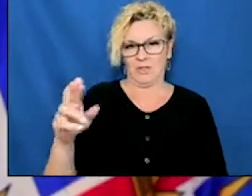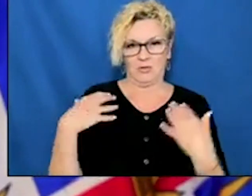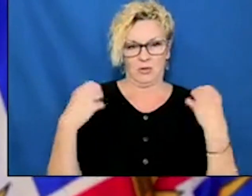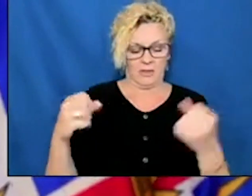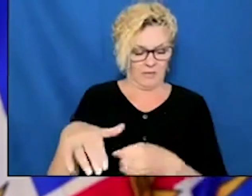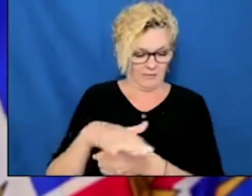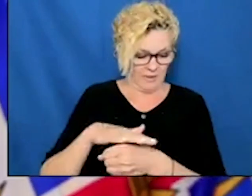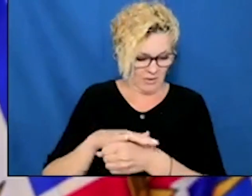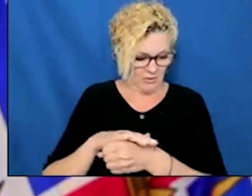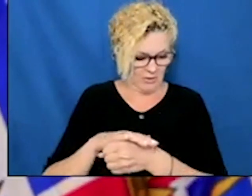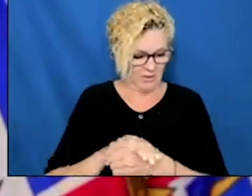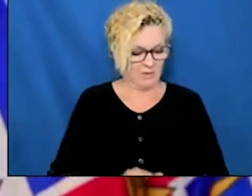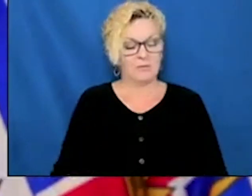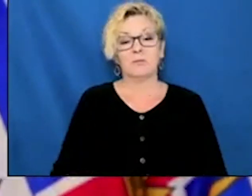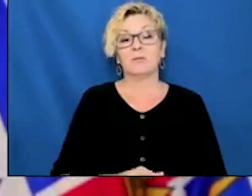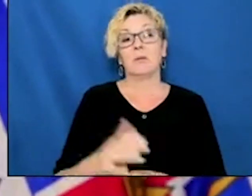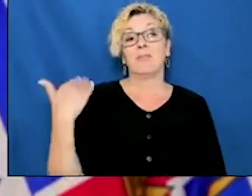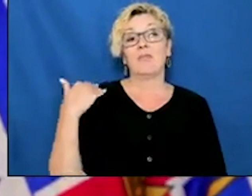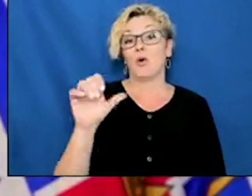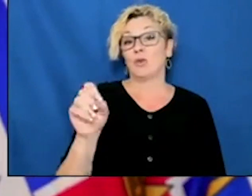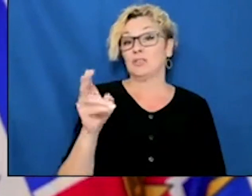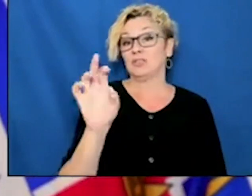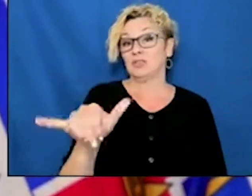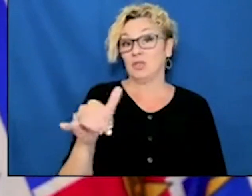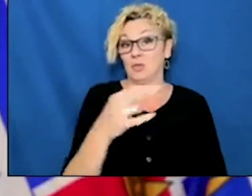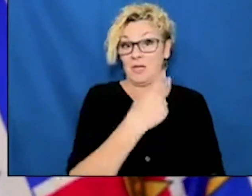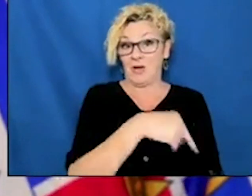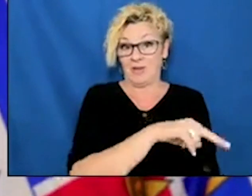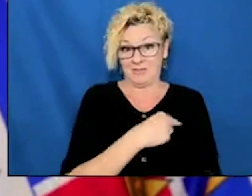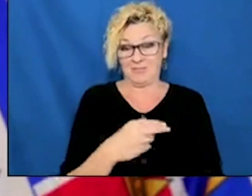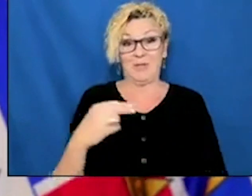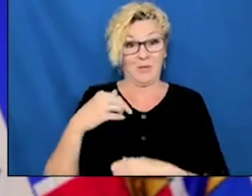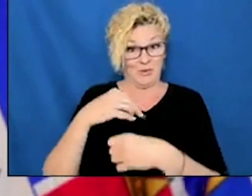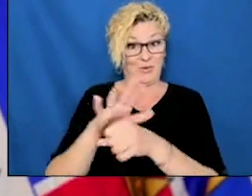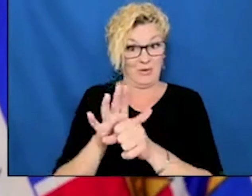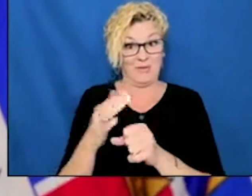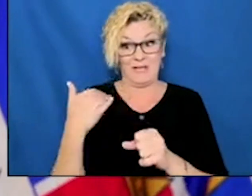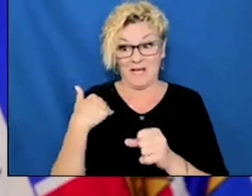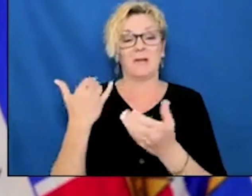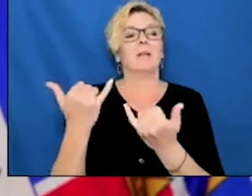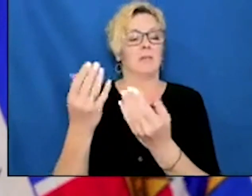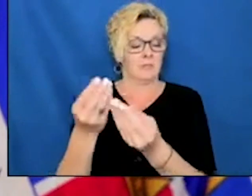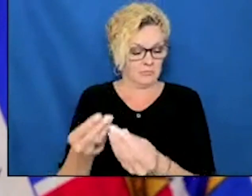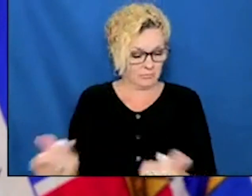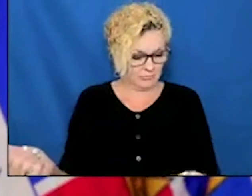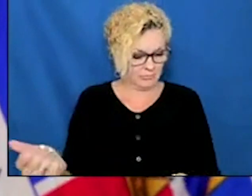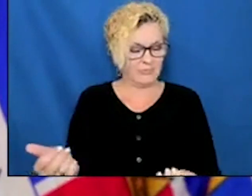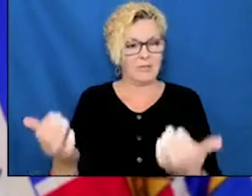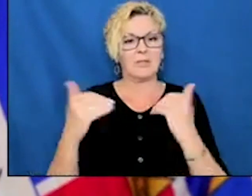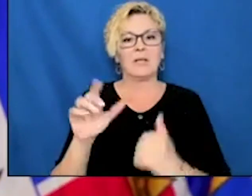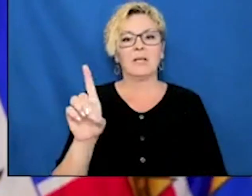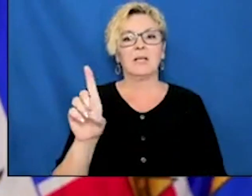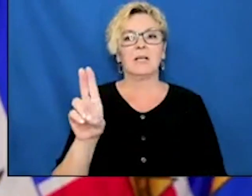active outbreaks in long-term care, assisted living or independent living, and 2 in acute care facilities.